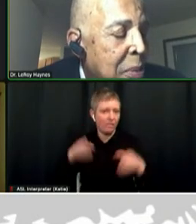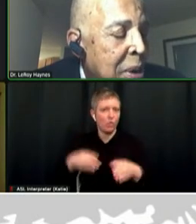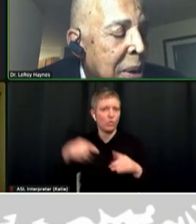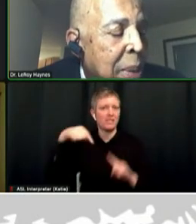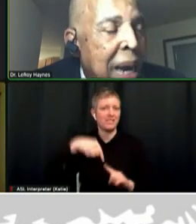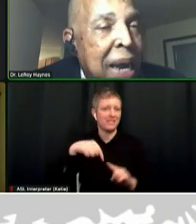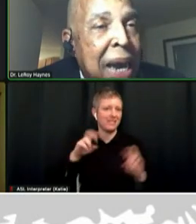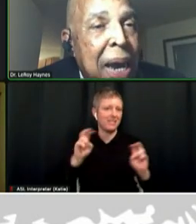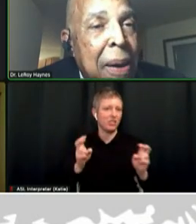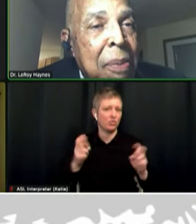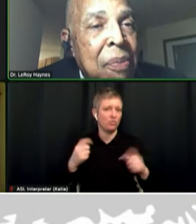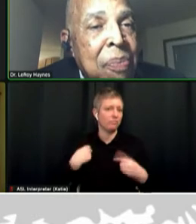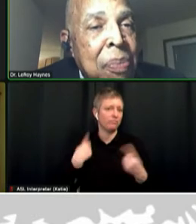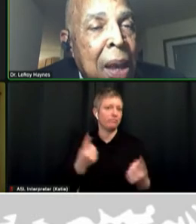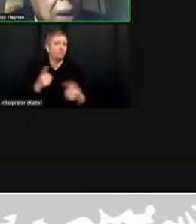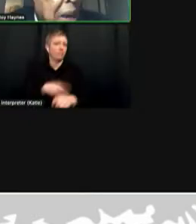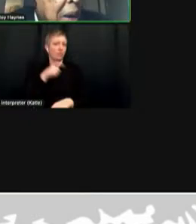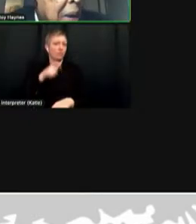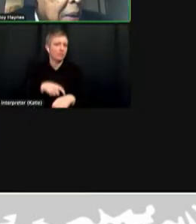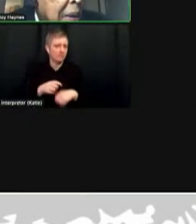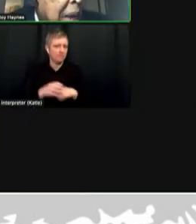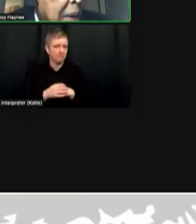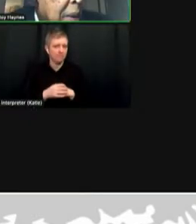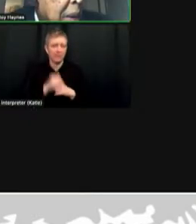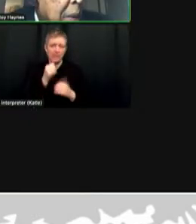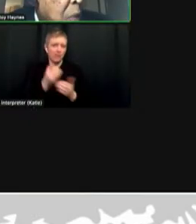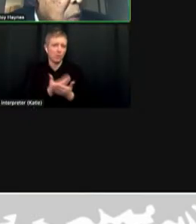issue of the body cam,